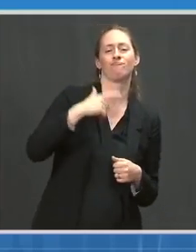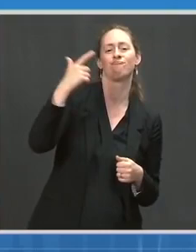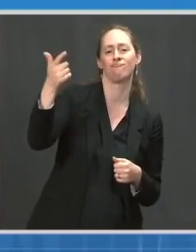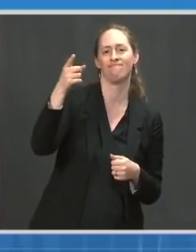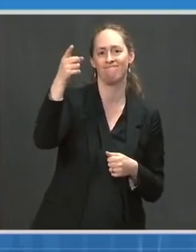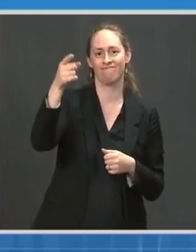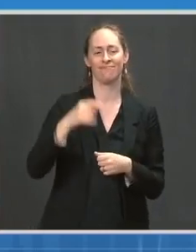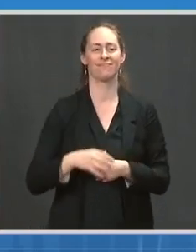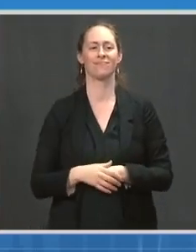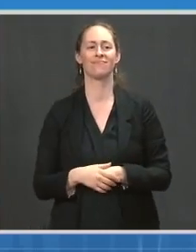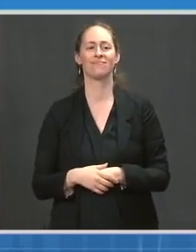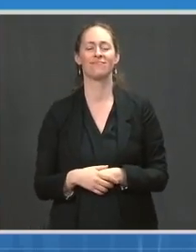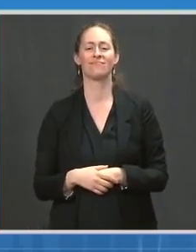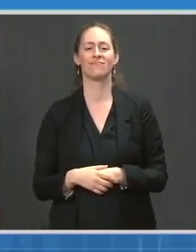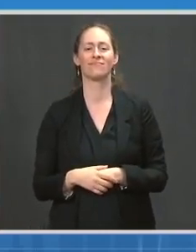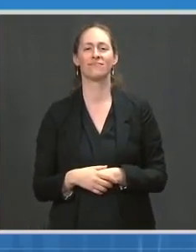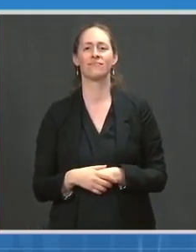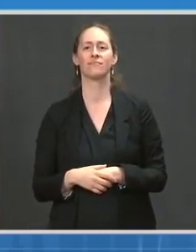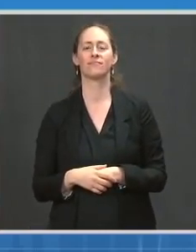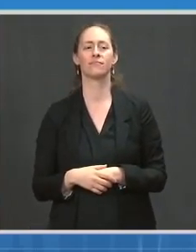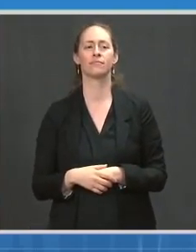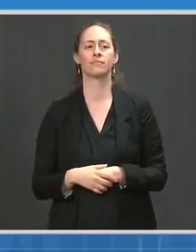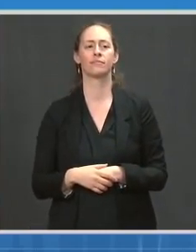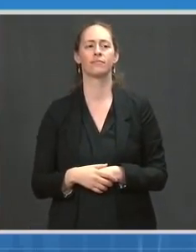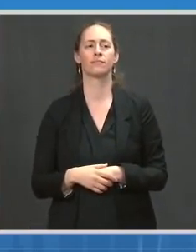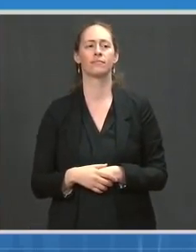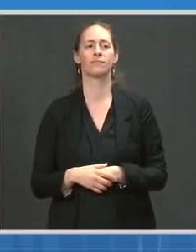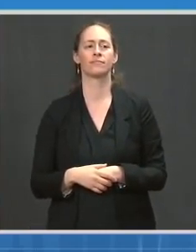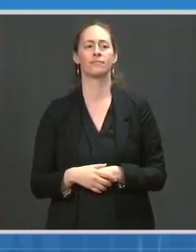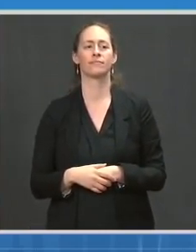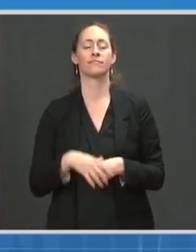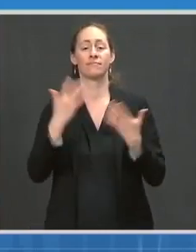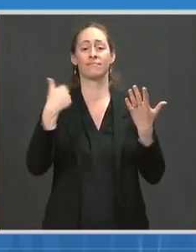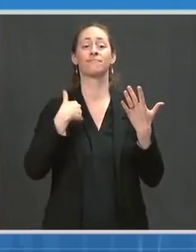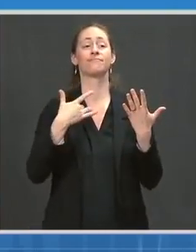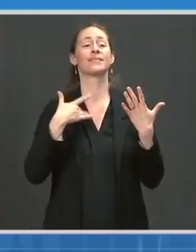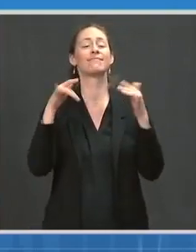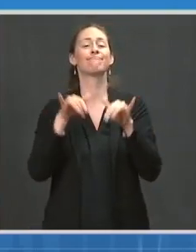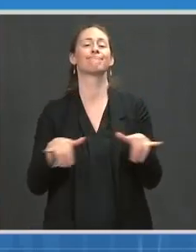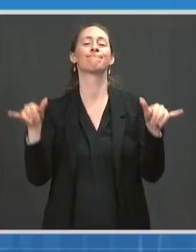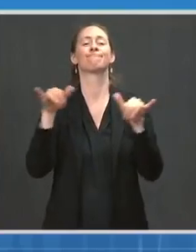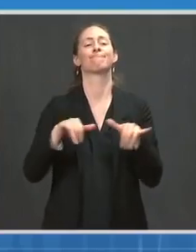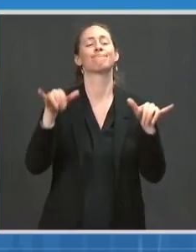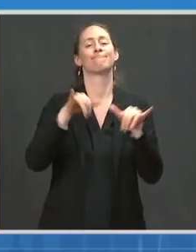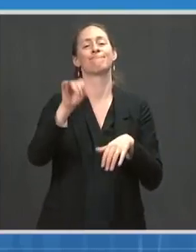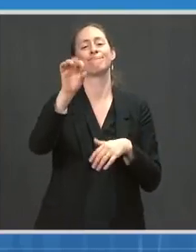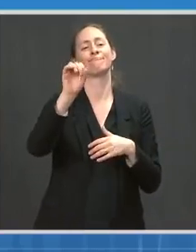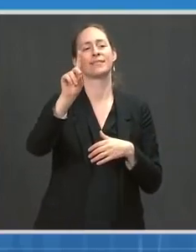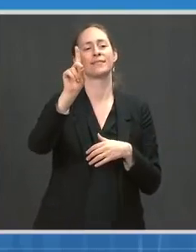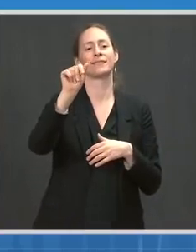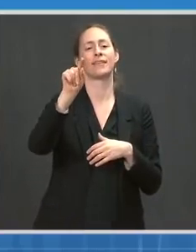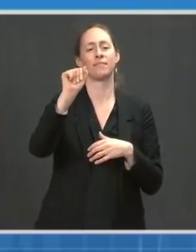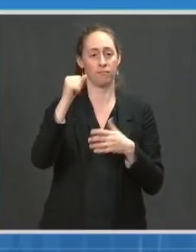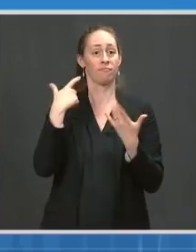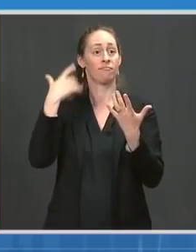Thank you and good morning. As per my usual, I'll begin with an overview of the data. Yesterday, CDC reported